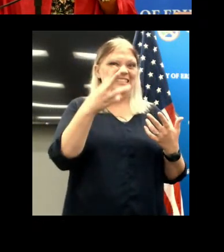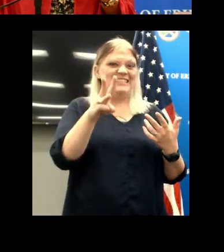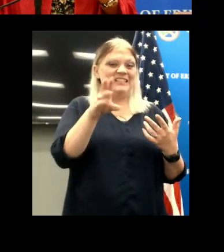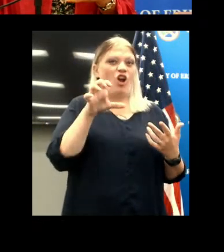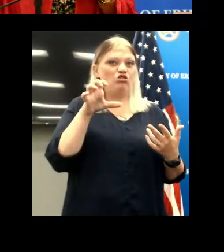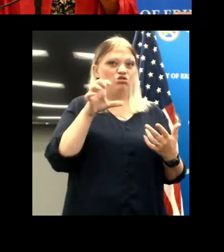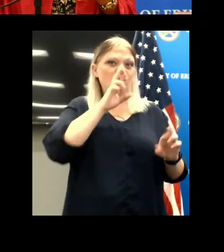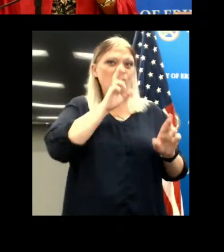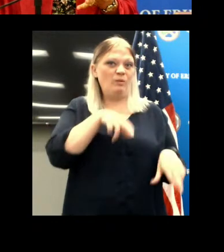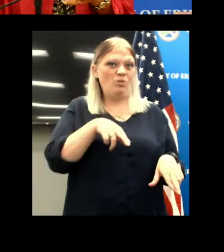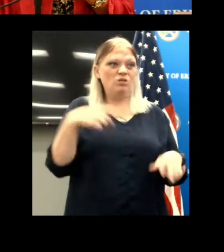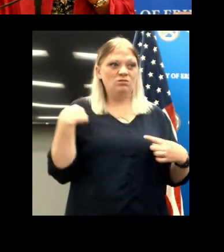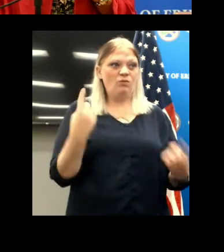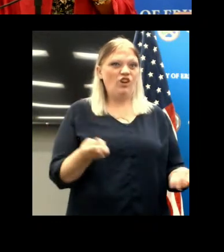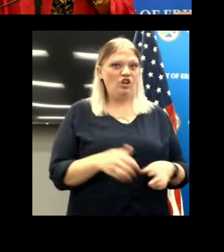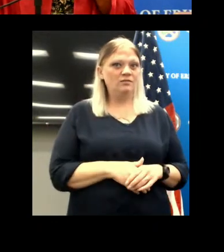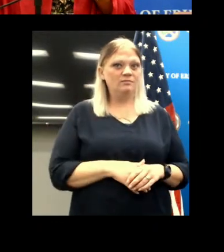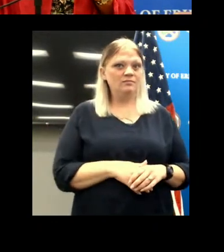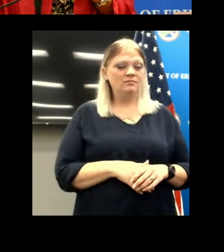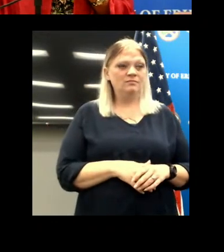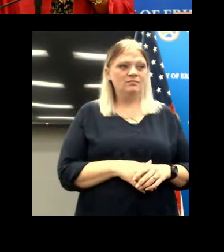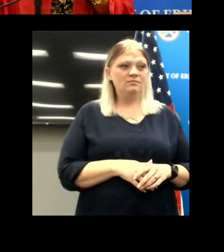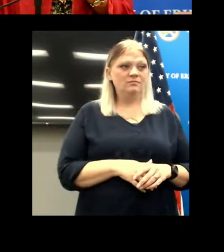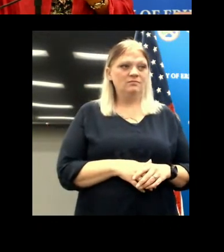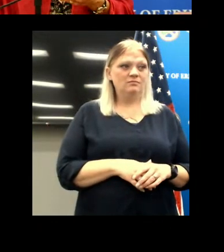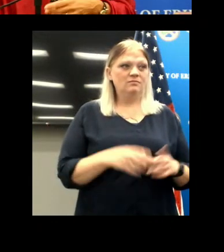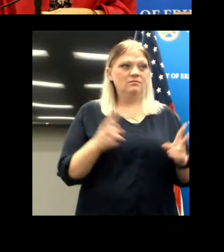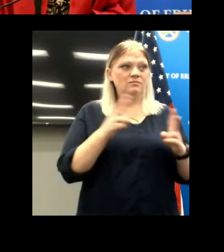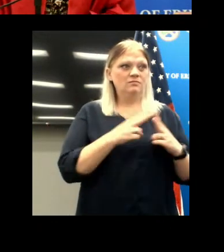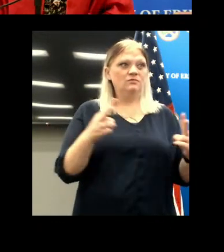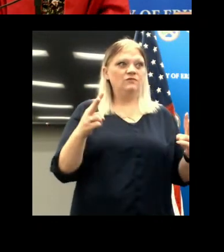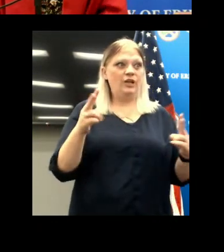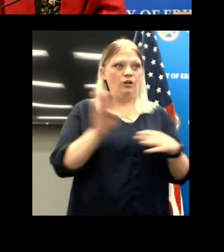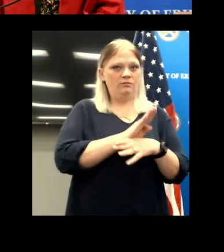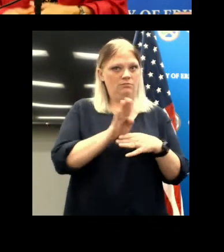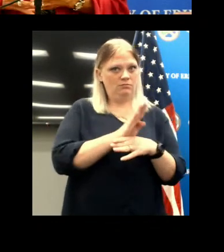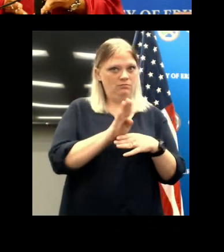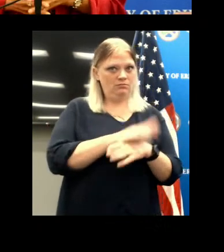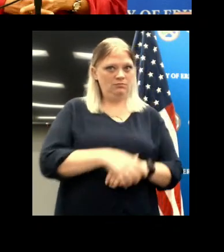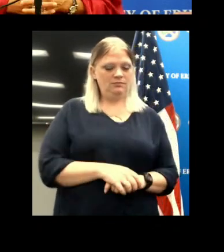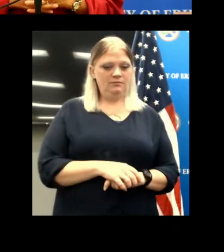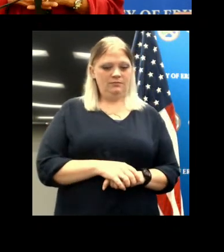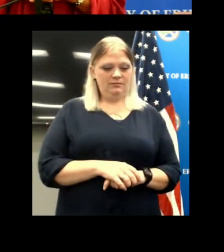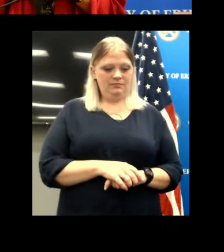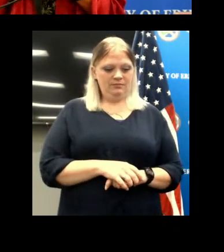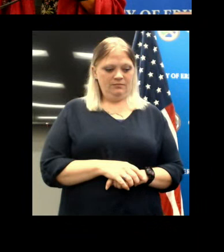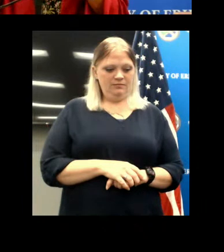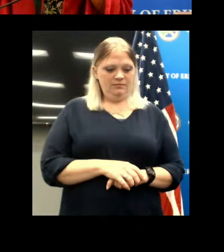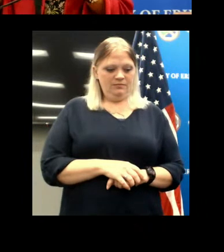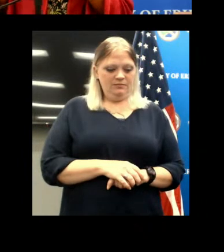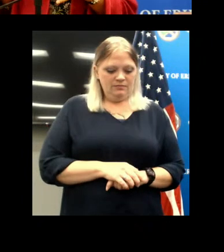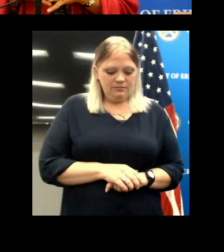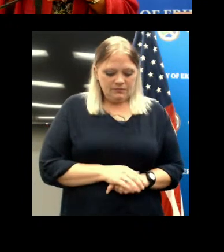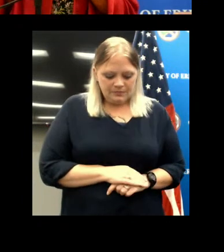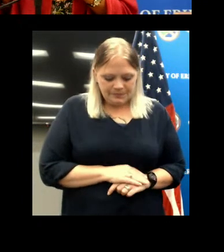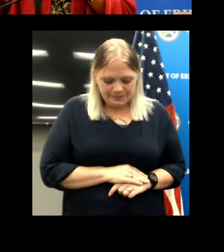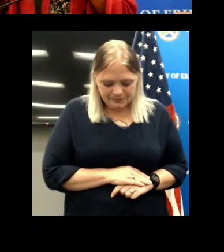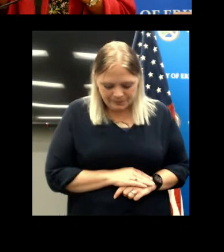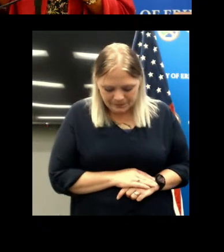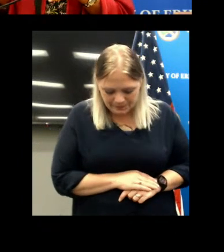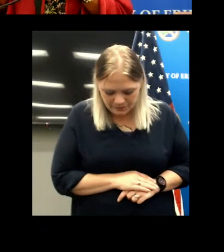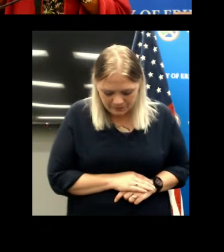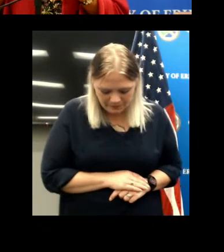1,600 reports so far. So it's very, very busy. So, remember, the